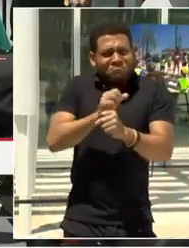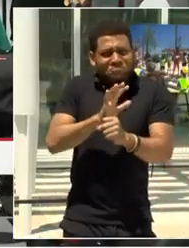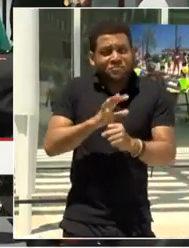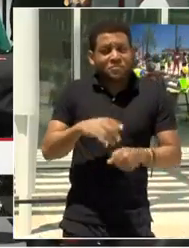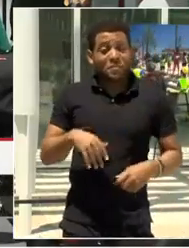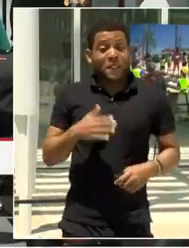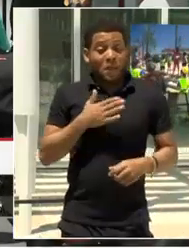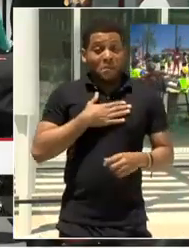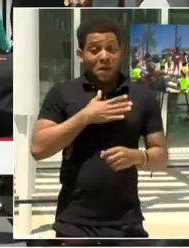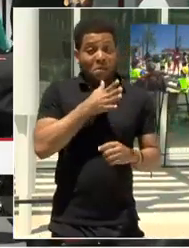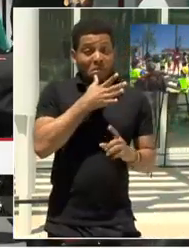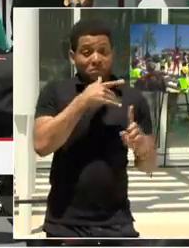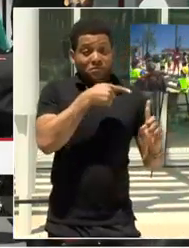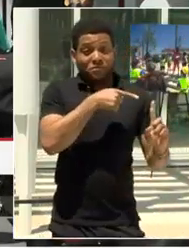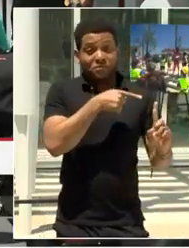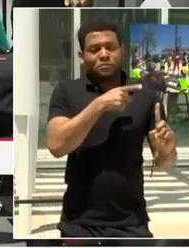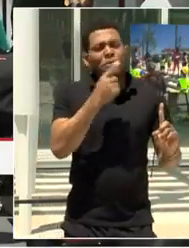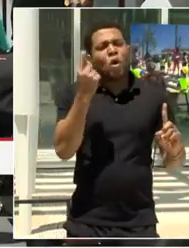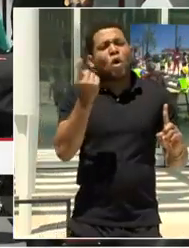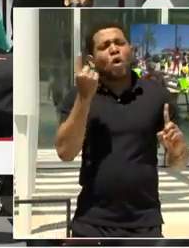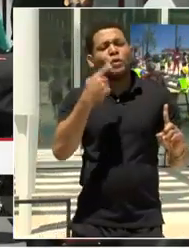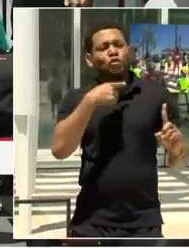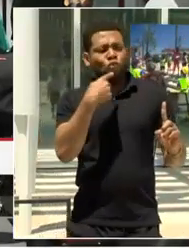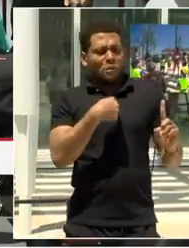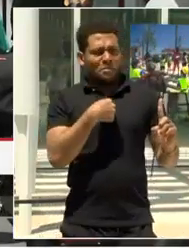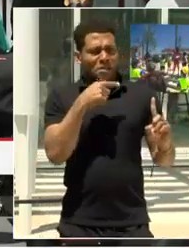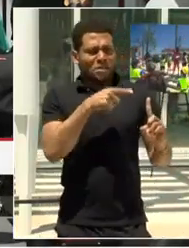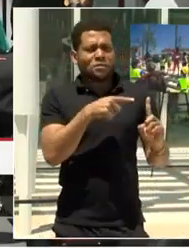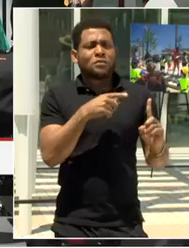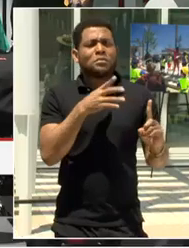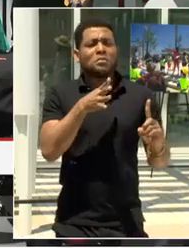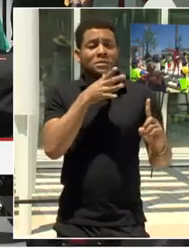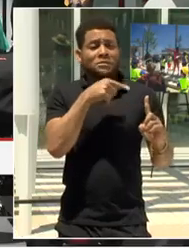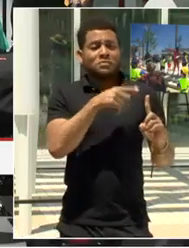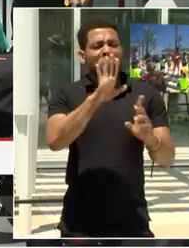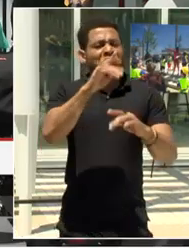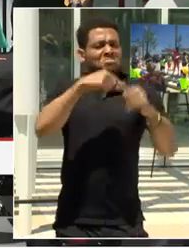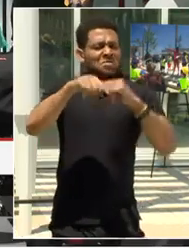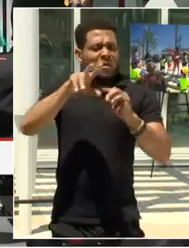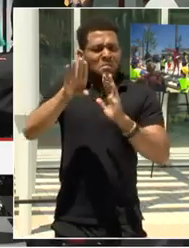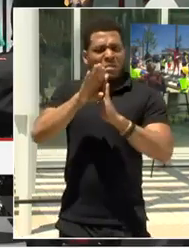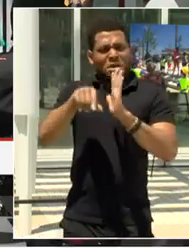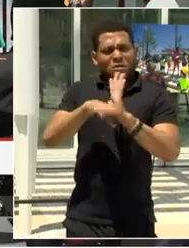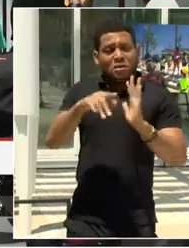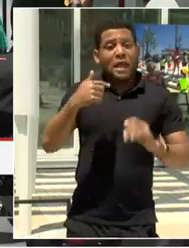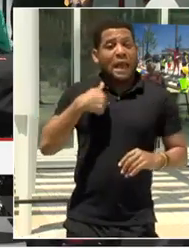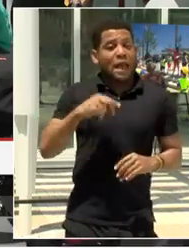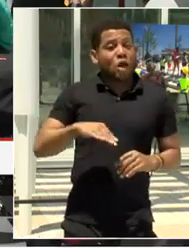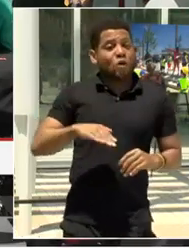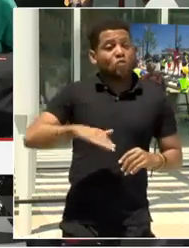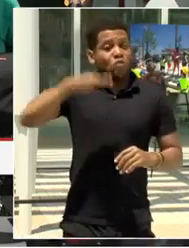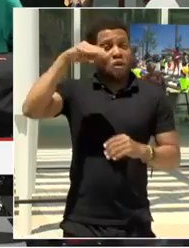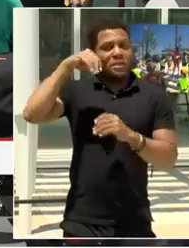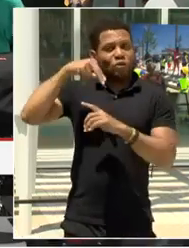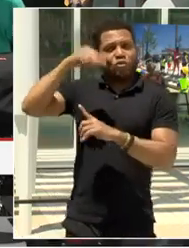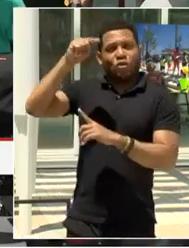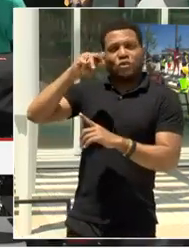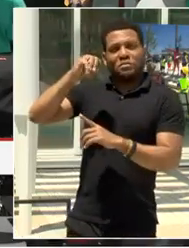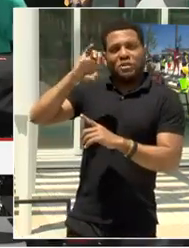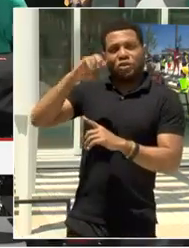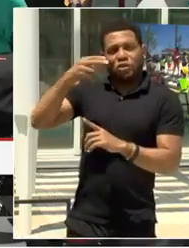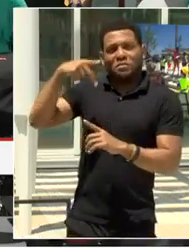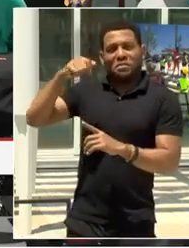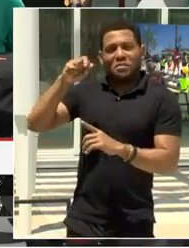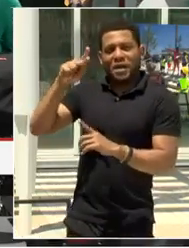me. I grew up in North Michigan Park. My mother worked for many years at this hospital